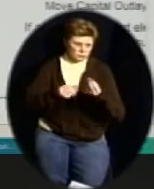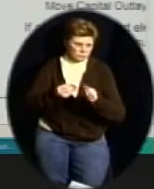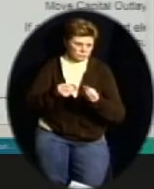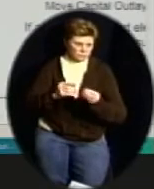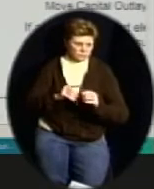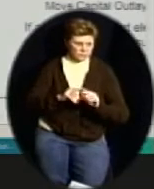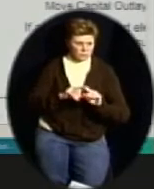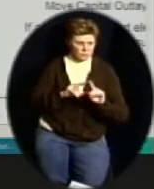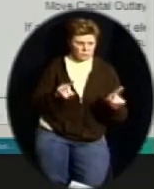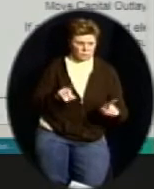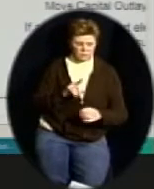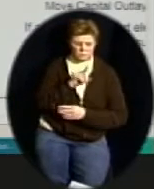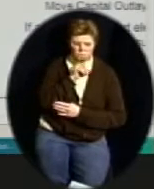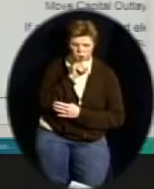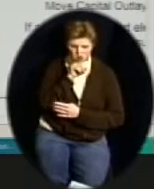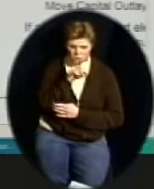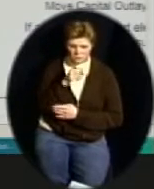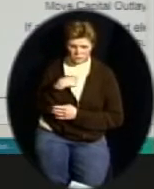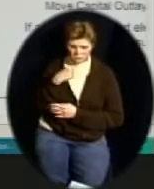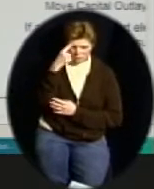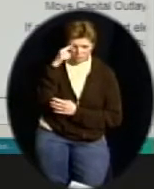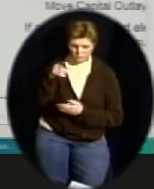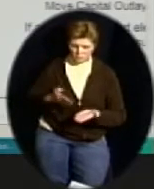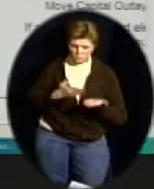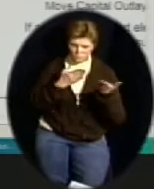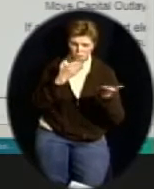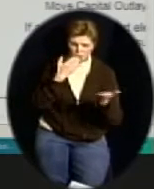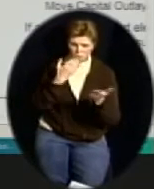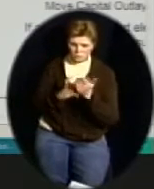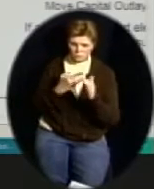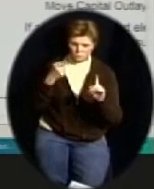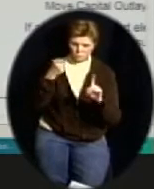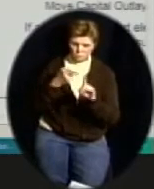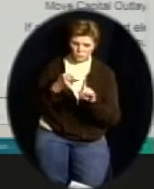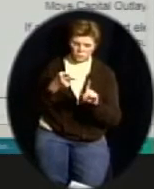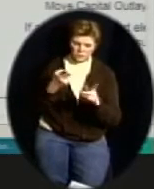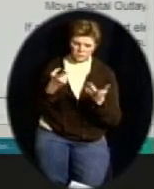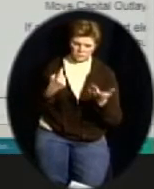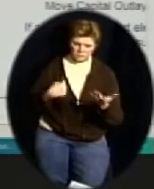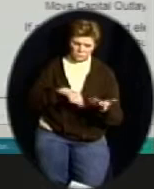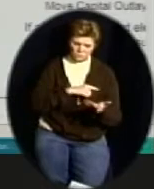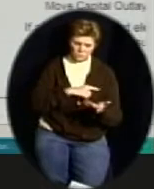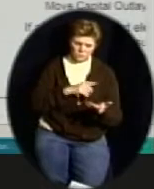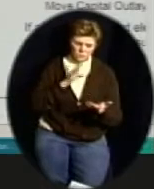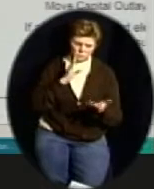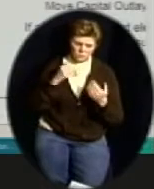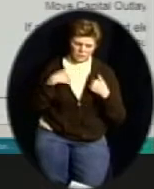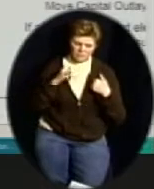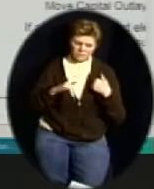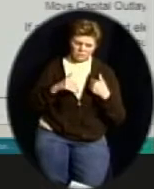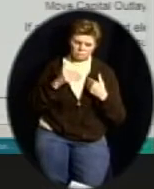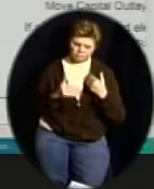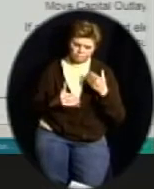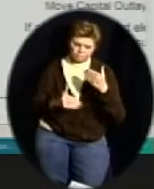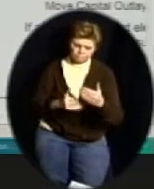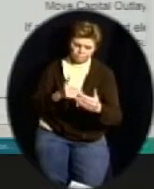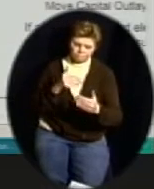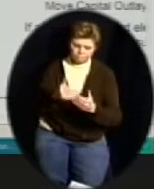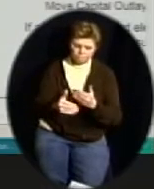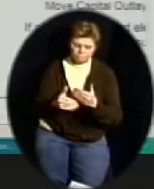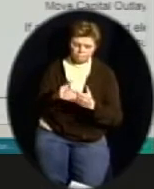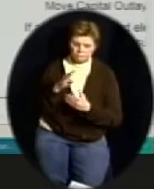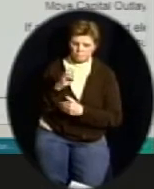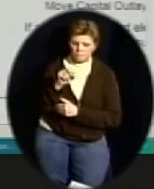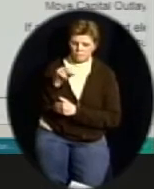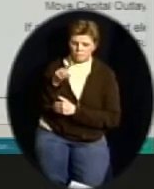Gilmore brings up a great point to be considered because there would be that staged series of bond offering events anyway.